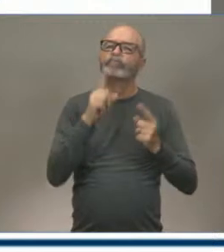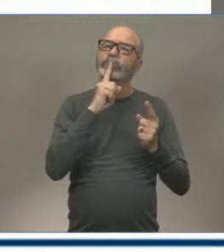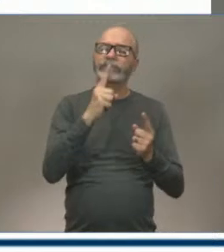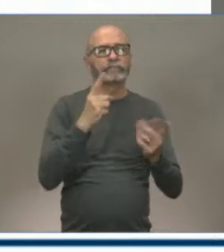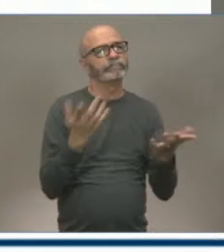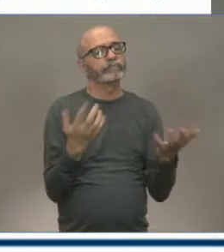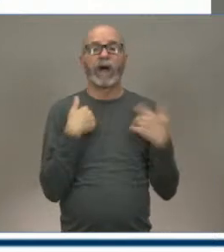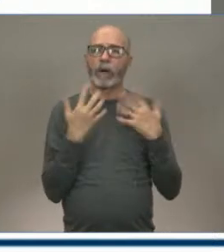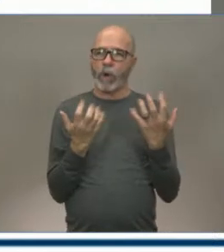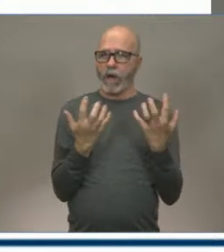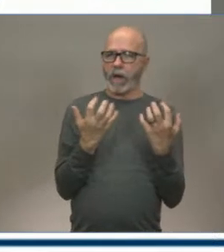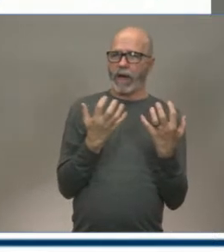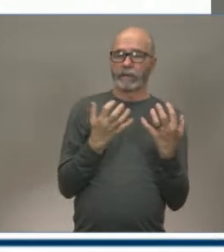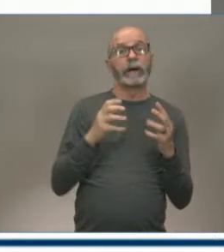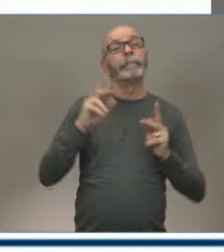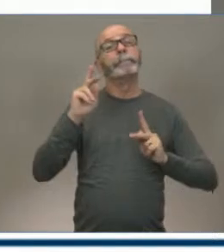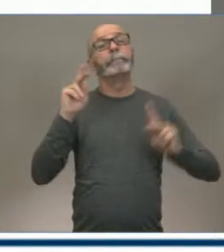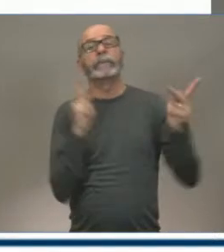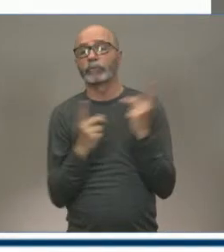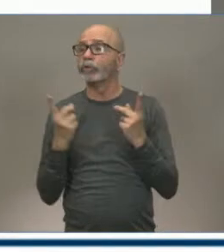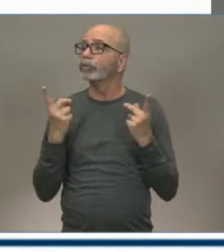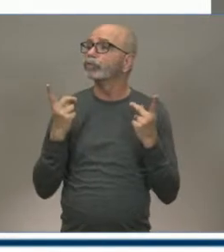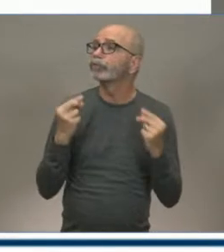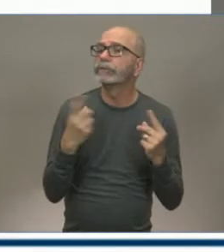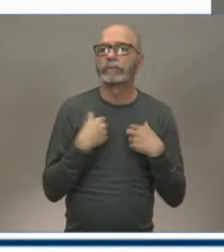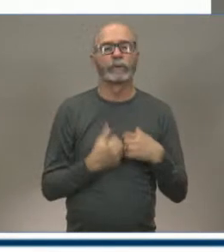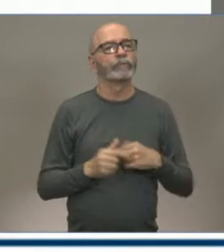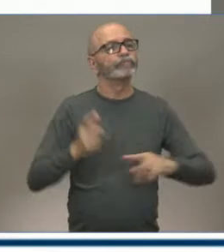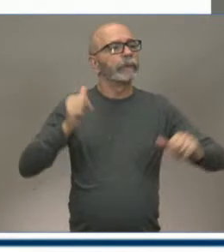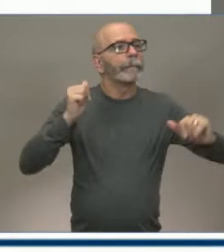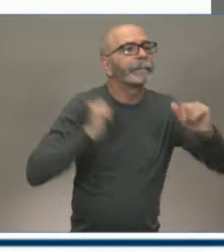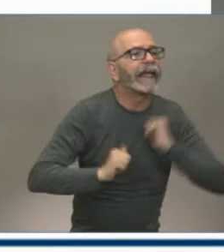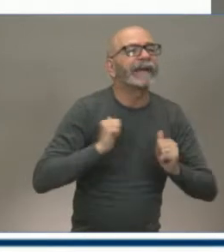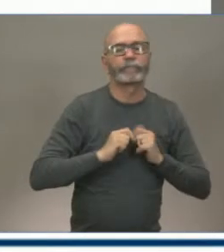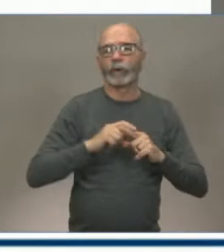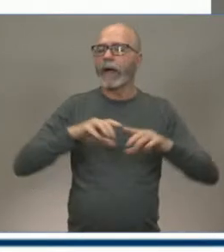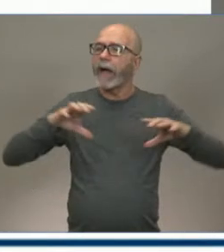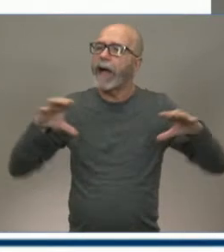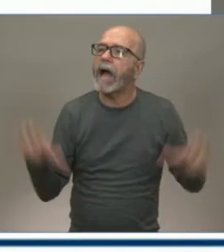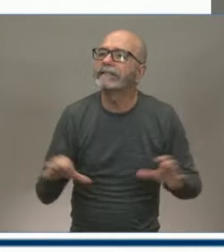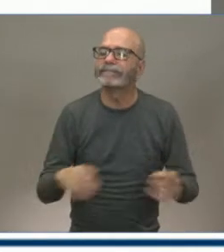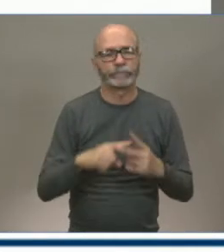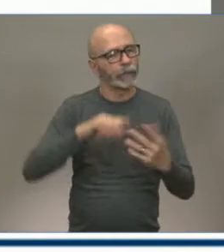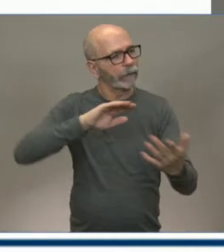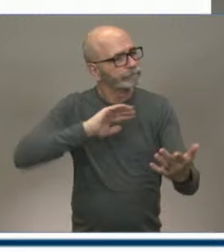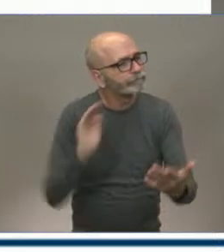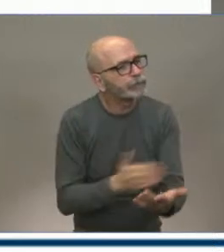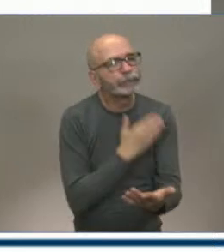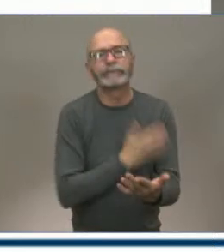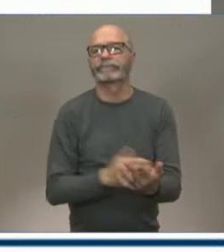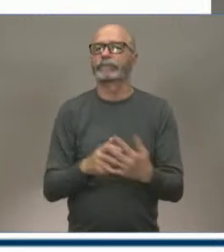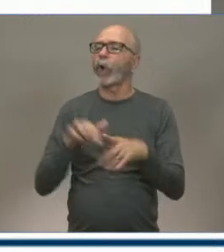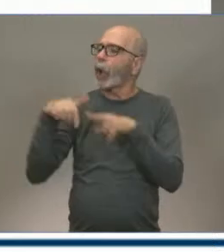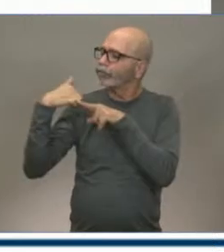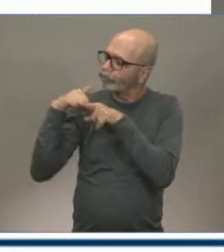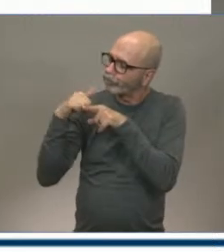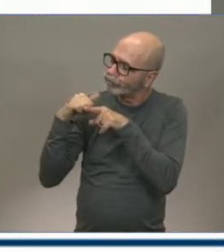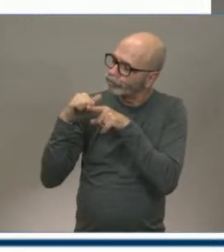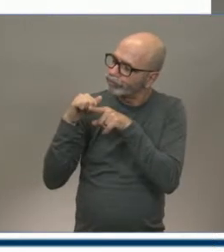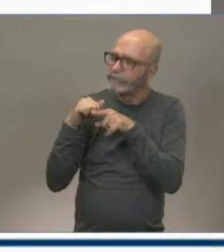of up to 25 for theater and sports, for rehearsals and practices, by allowing libraries and museums to be